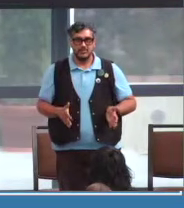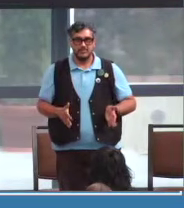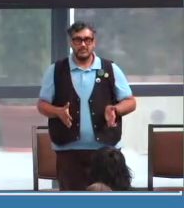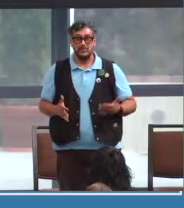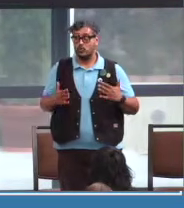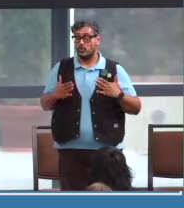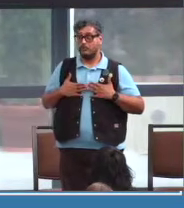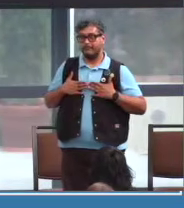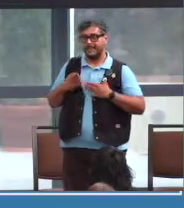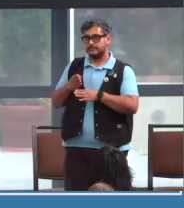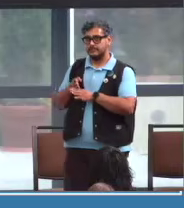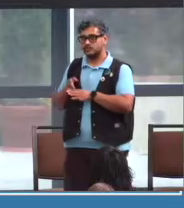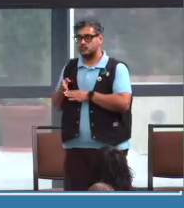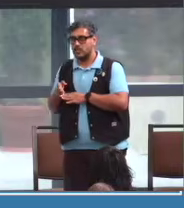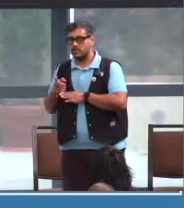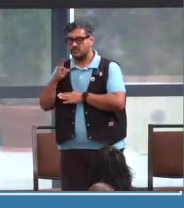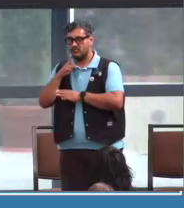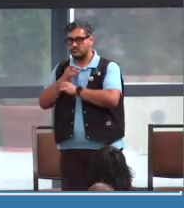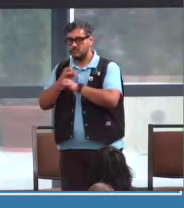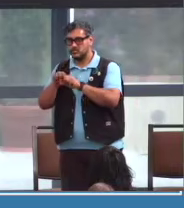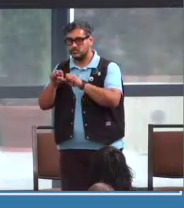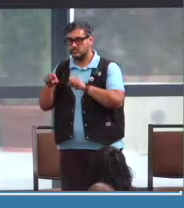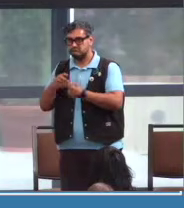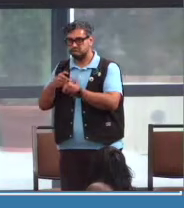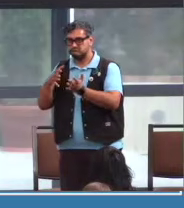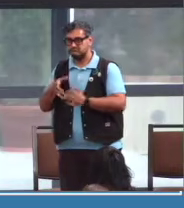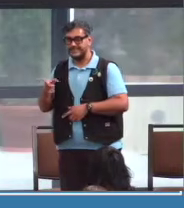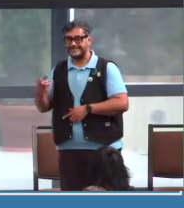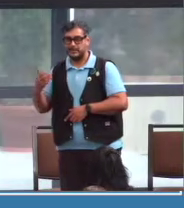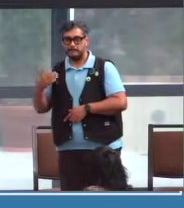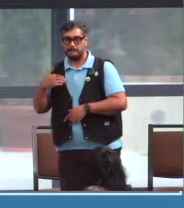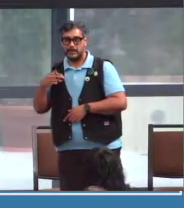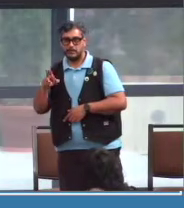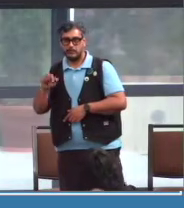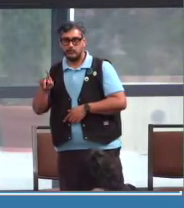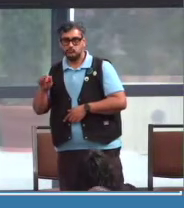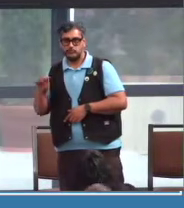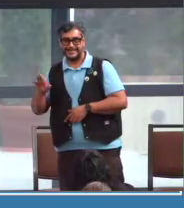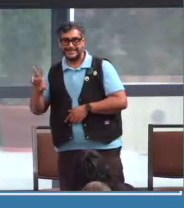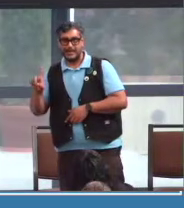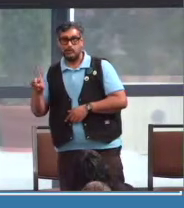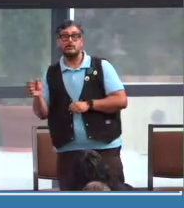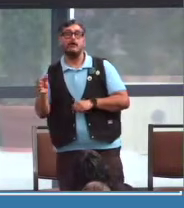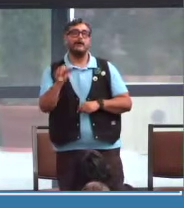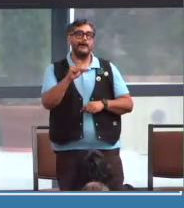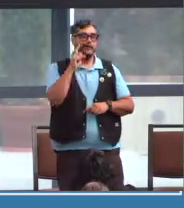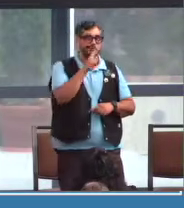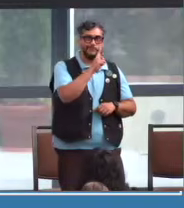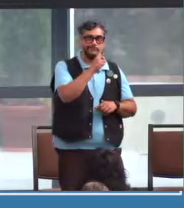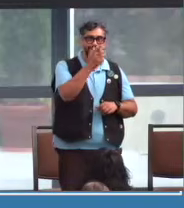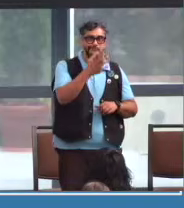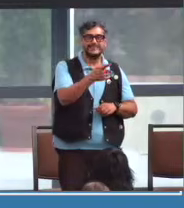is ultrasound, ophthalmologists are subspecialized. There's some neuro-ophthalmologists out there that specialize in eye and brain connection.